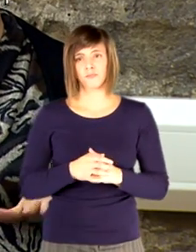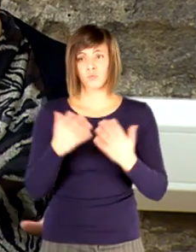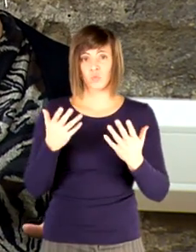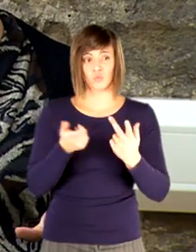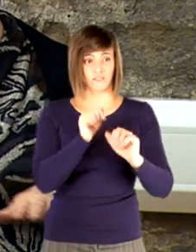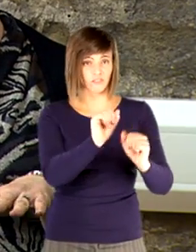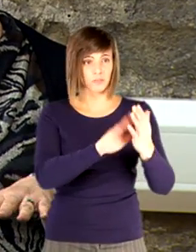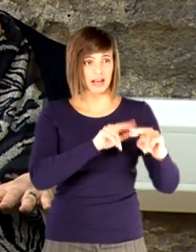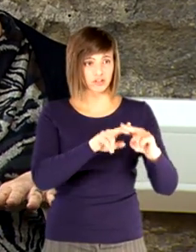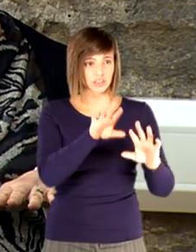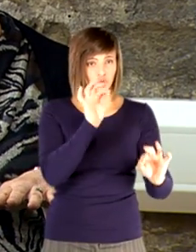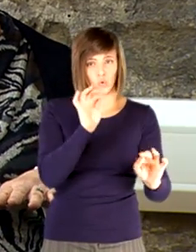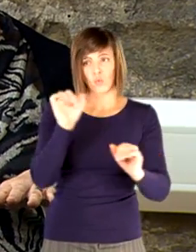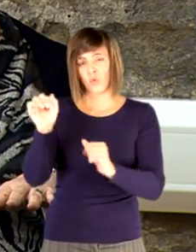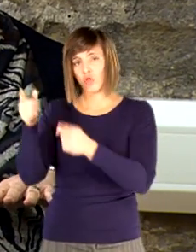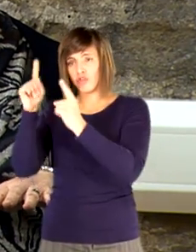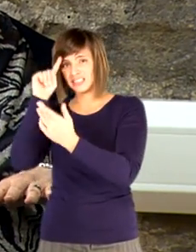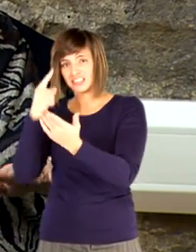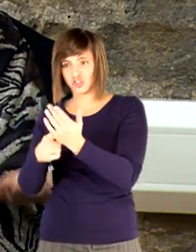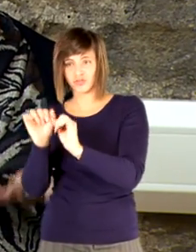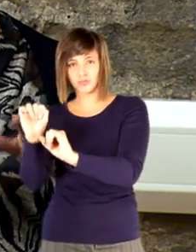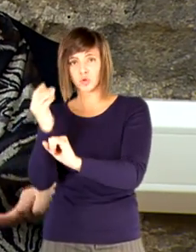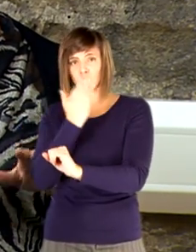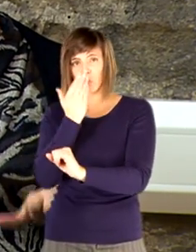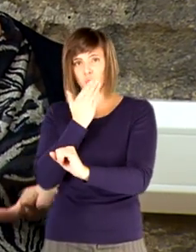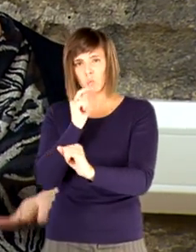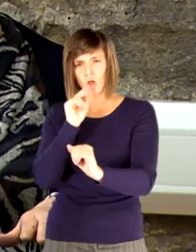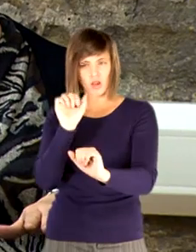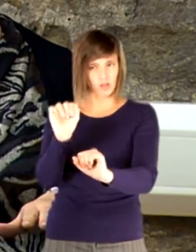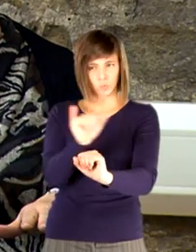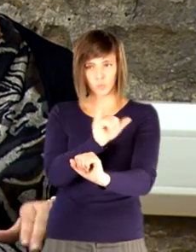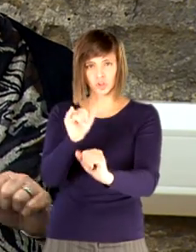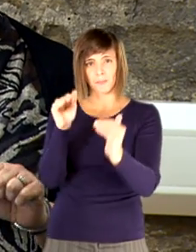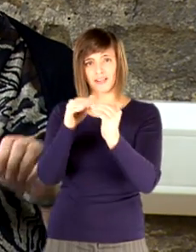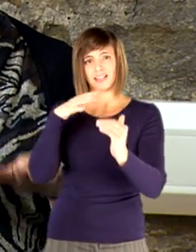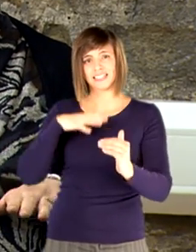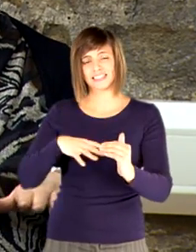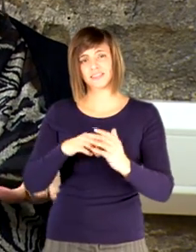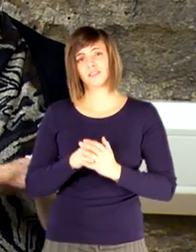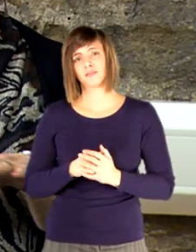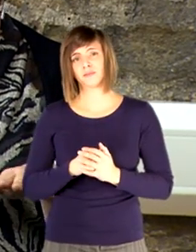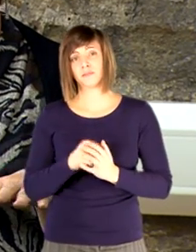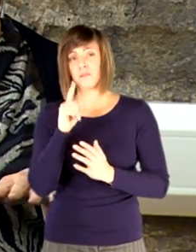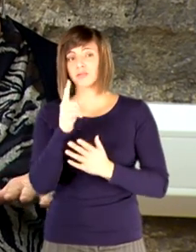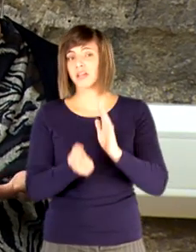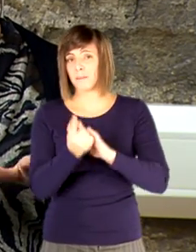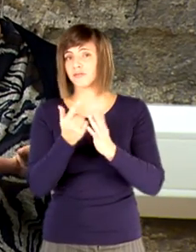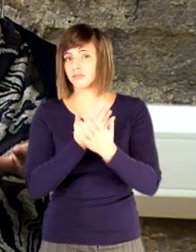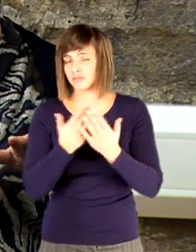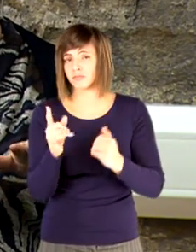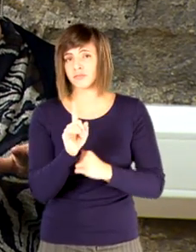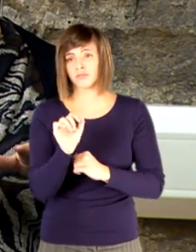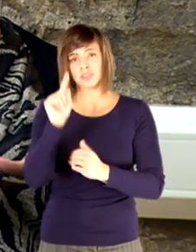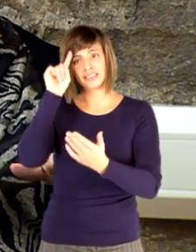is, whether it's the parental preference or the local authority preference, they will name the one that can meet the needs. If, as quite often happens,